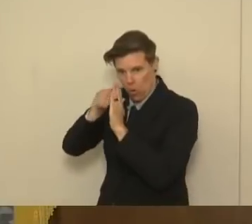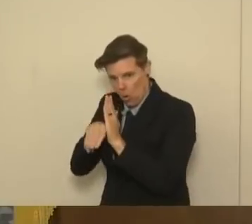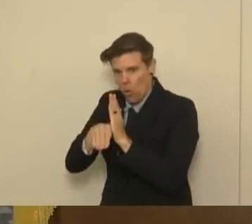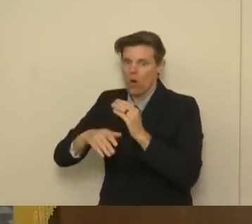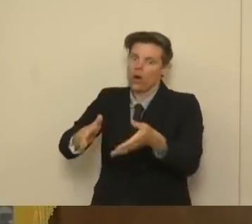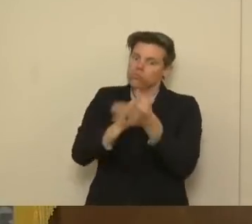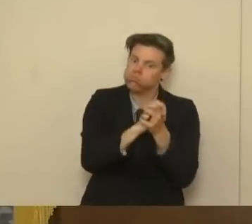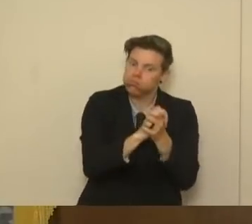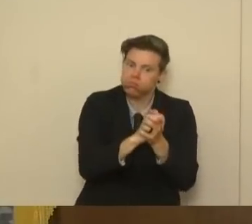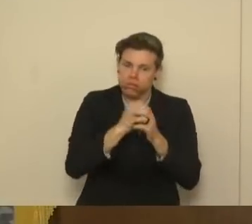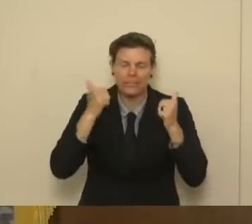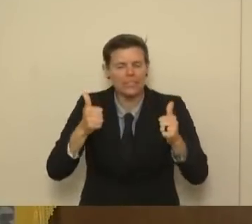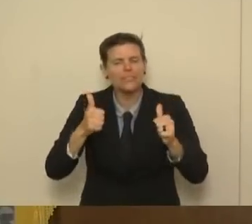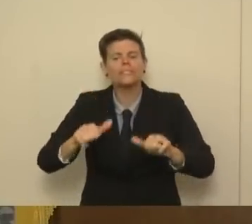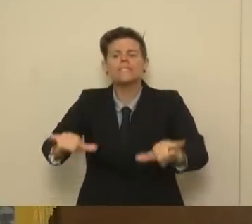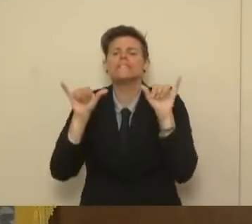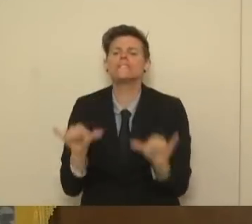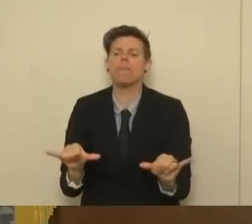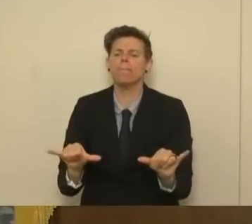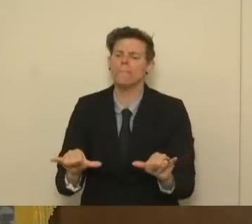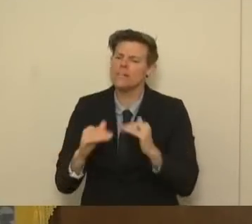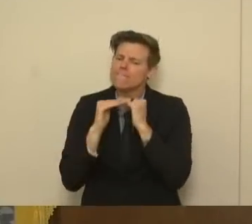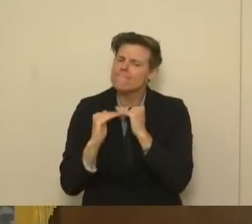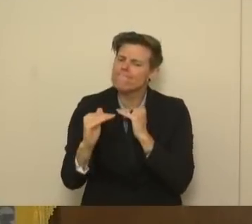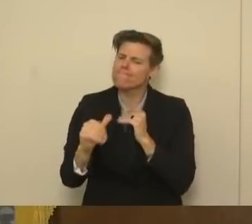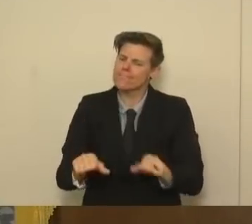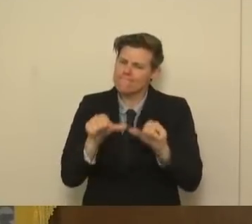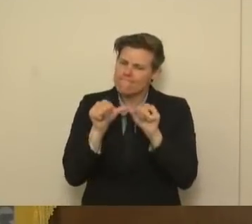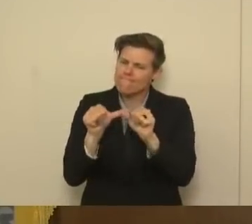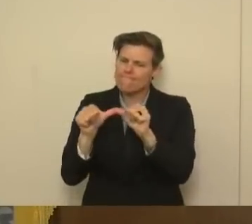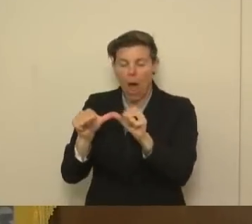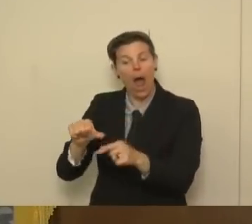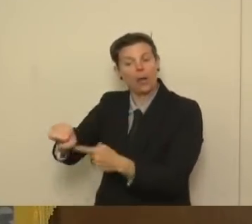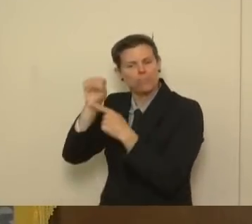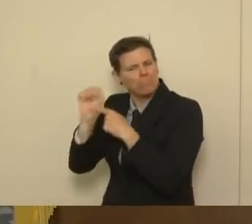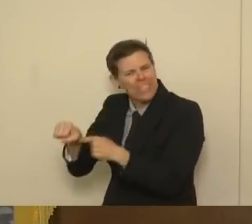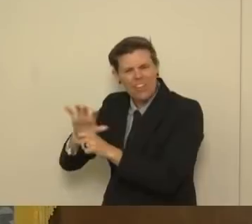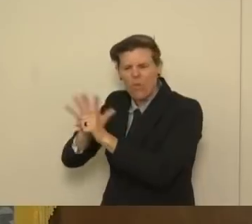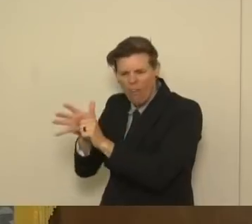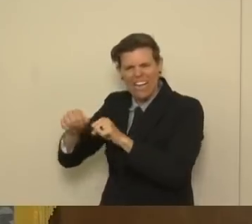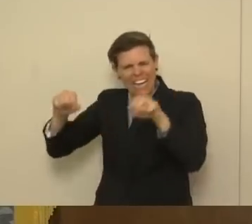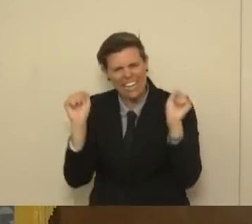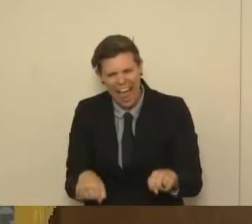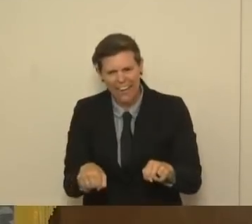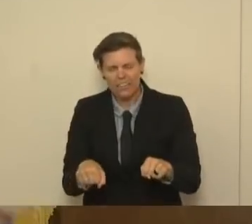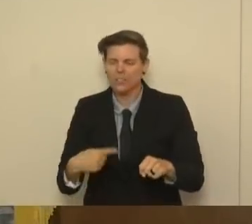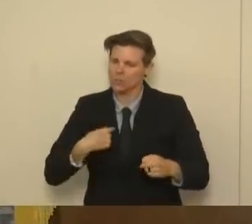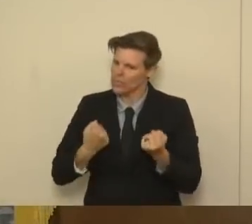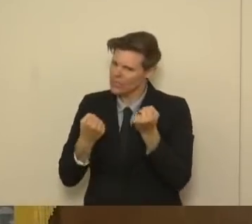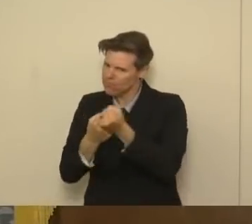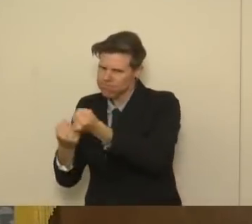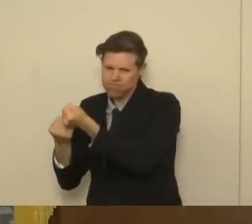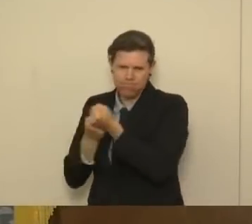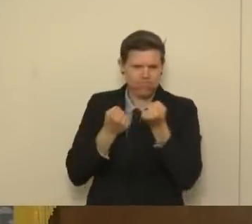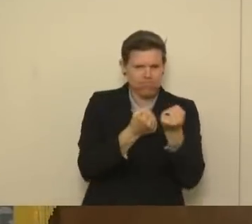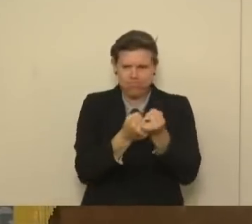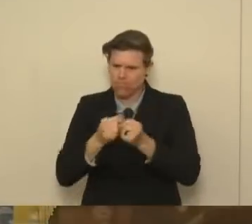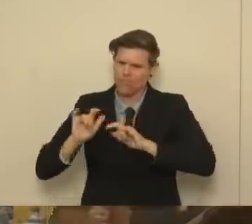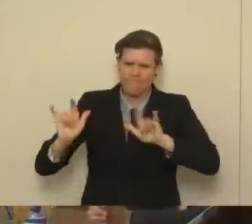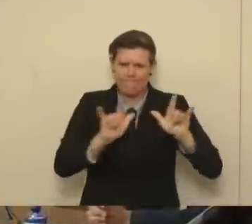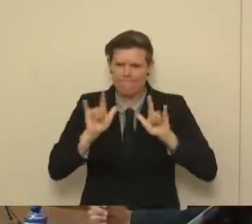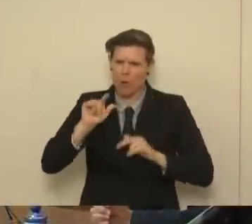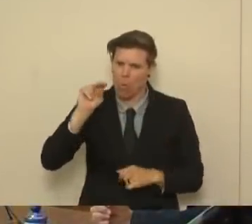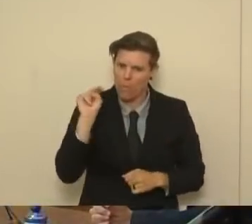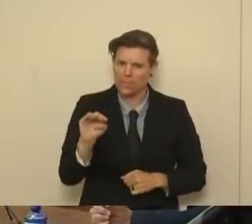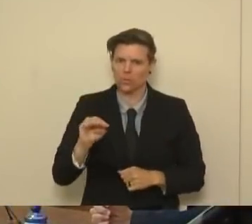done. Let's beat back COVID. We're all together in this, New Mexico, and thank you. Let's do questions.